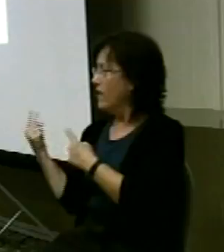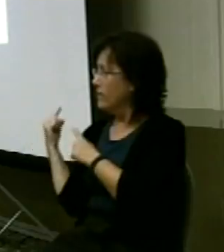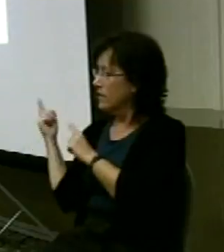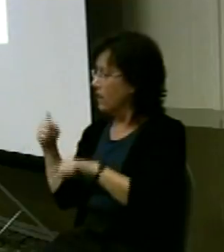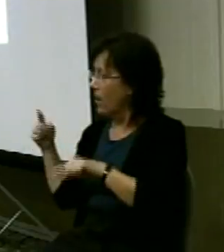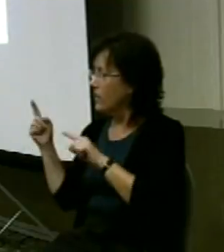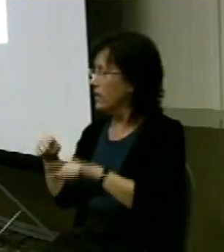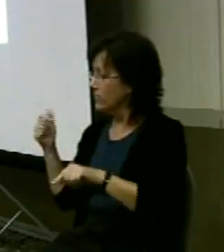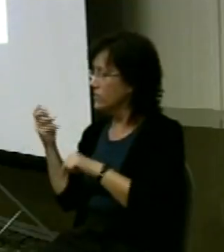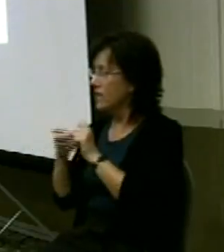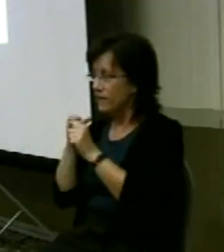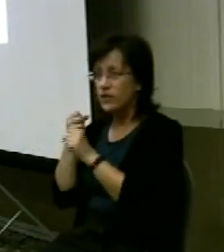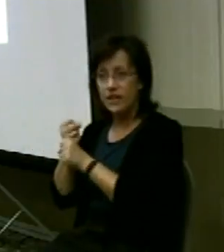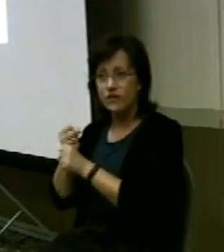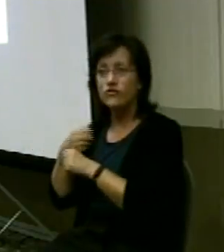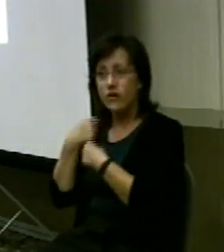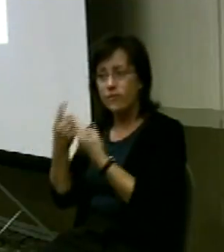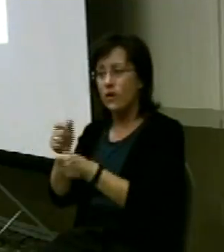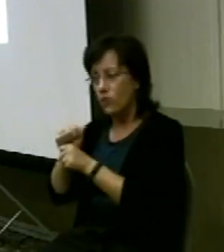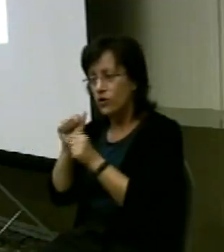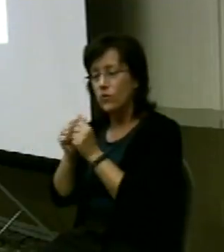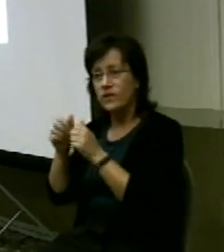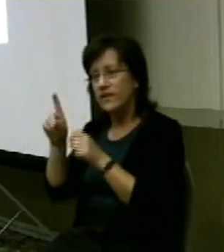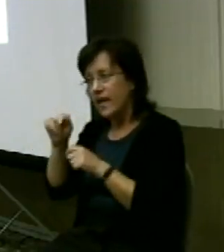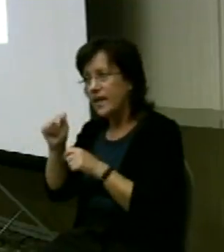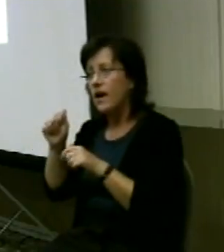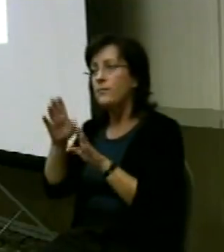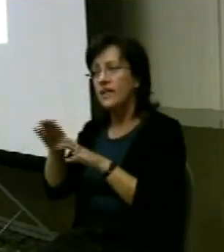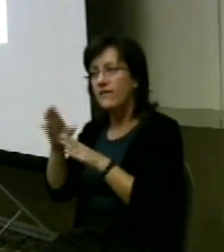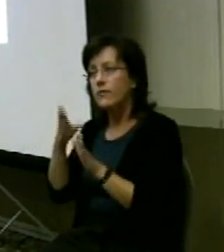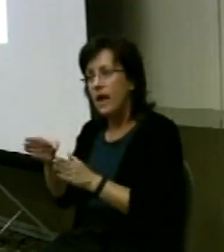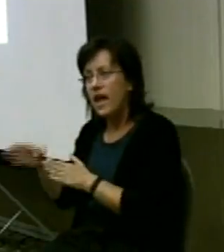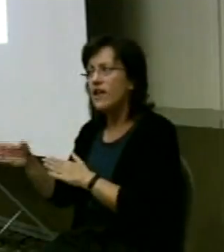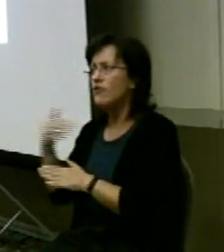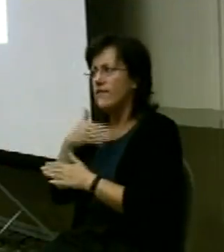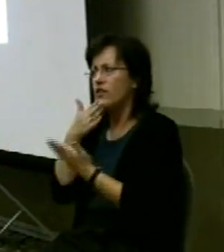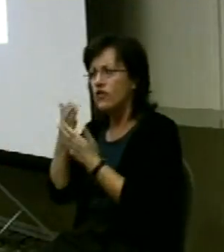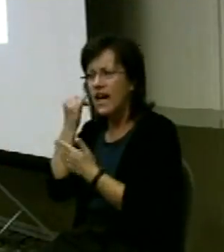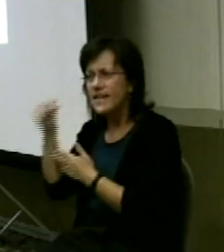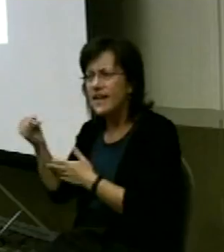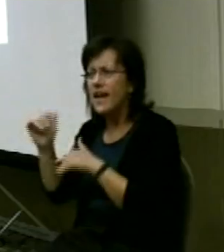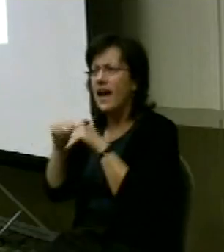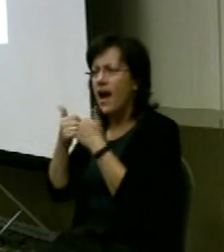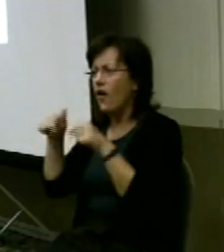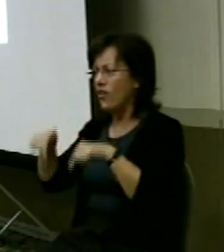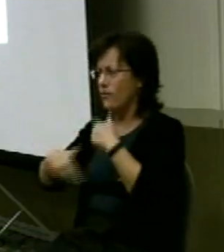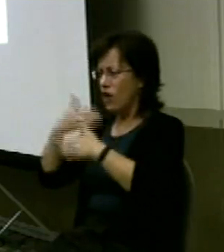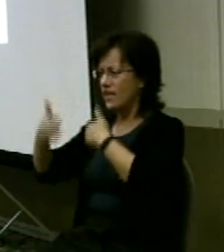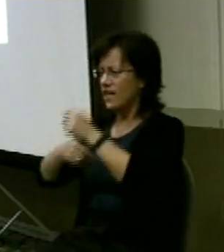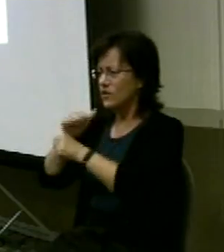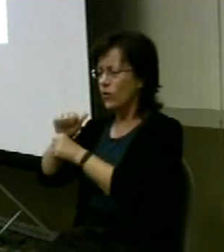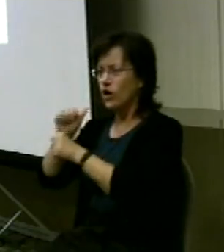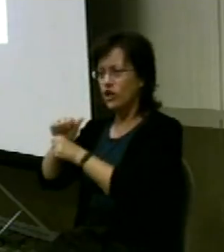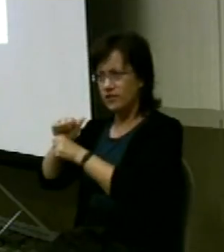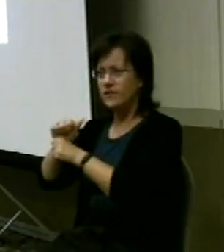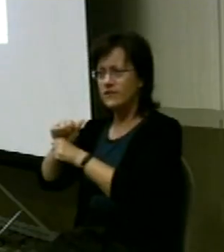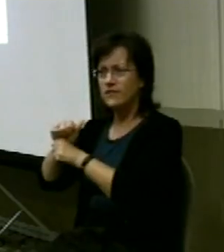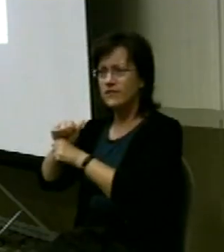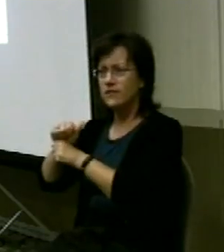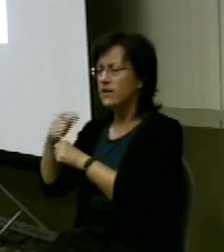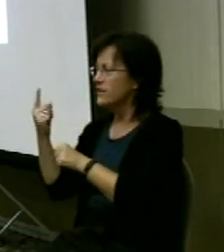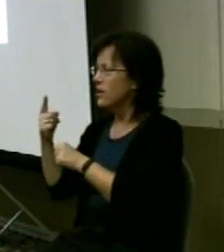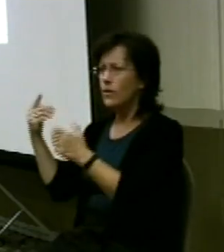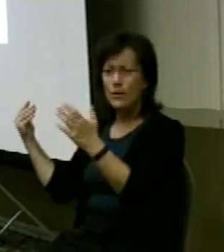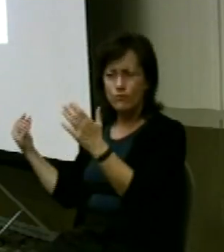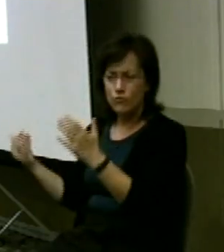you've been working with data and you've been working with behavior plans, and you have a really good idea of how this process works. Somebody brand new